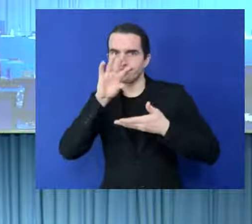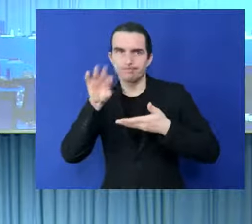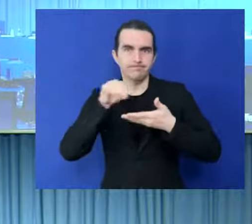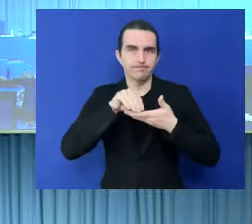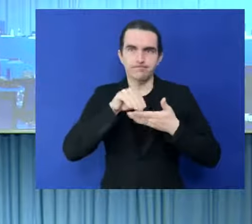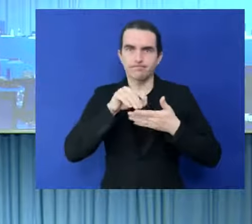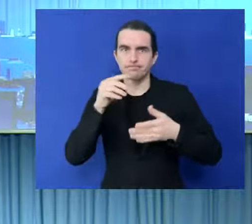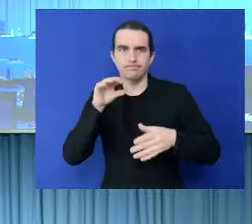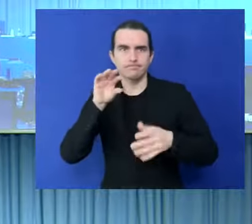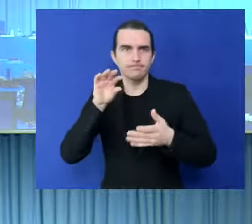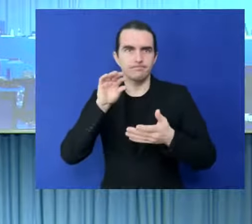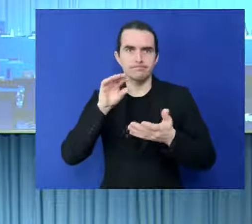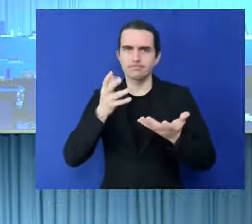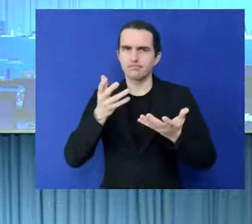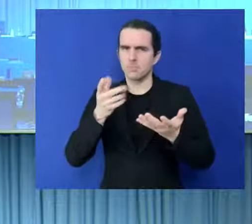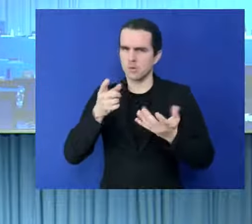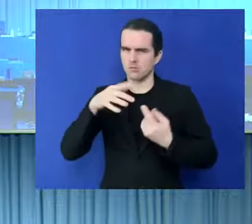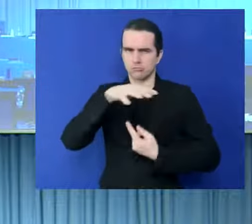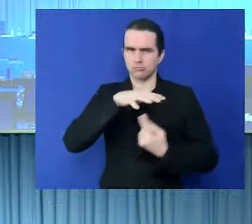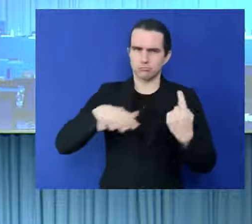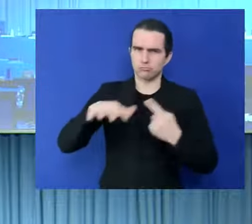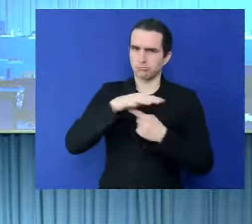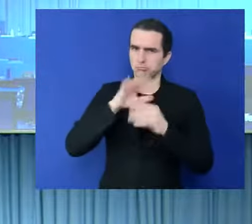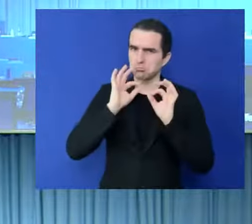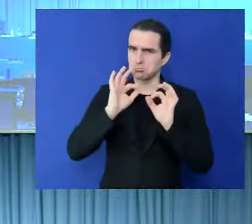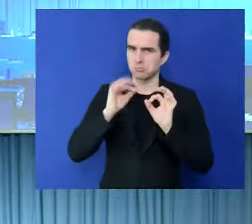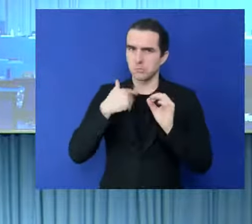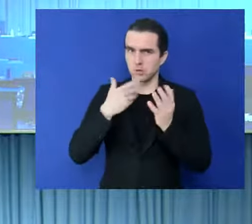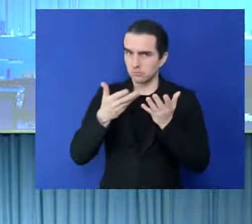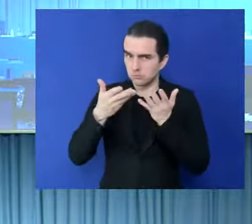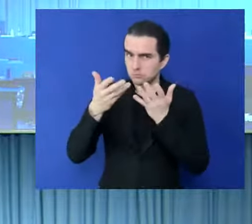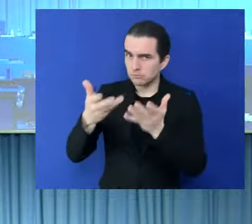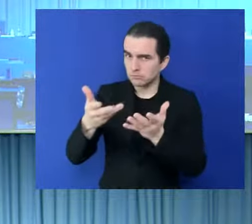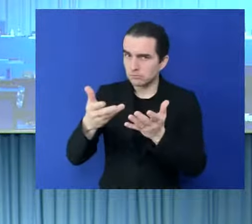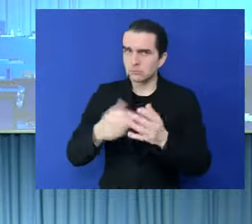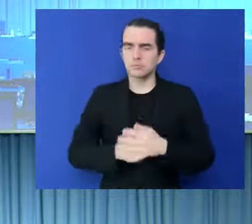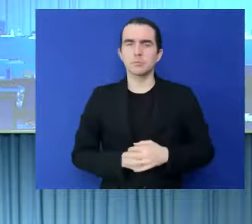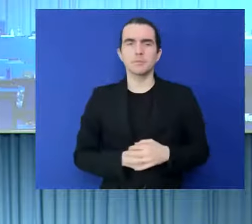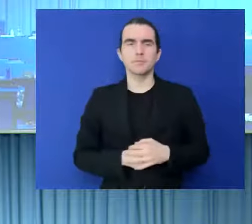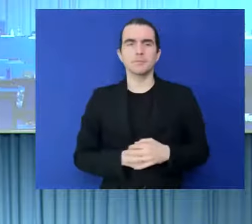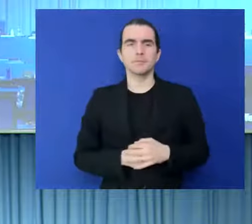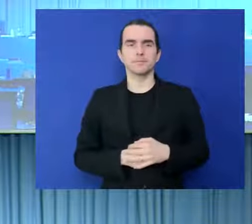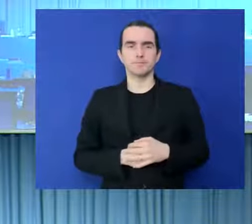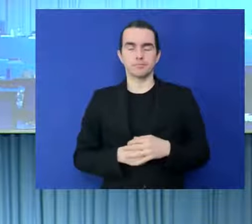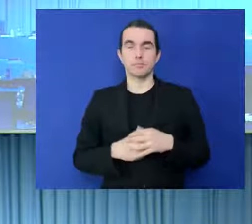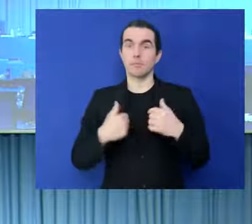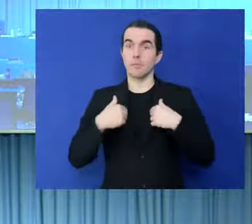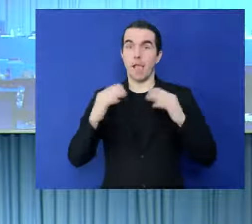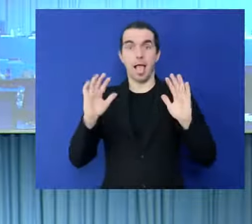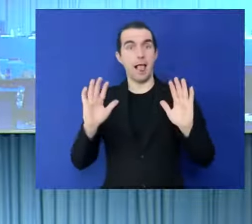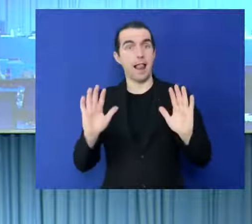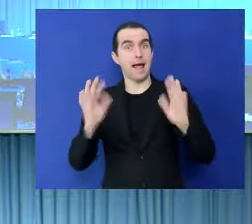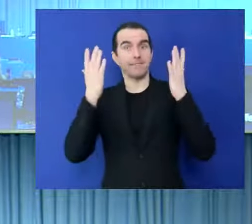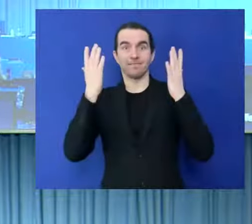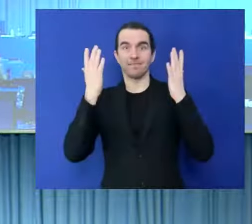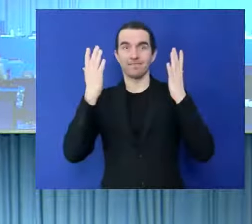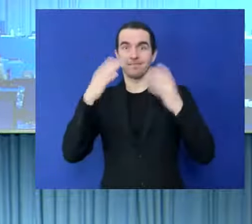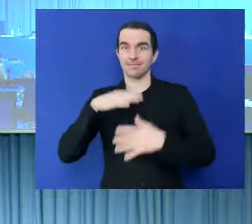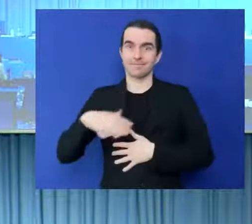deployment process is quite simple. We can ingest those floor plans, those CAD drawings of the